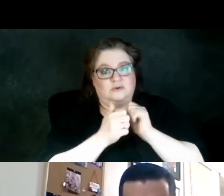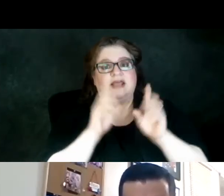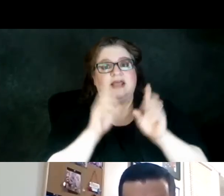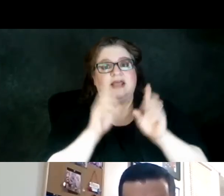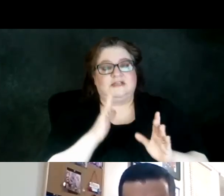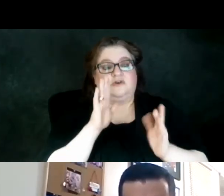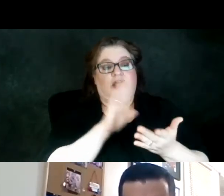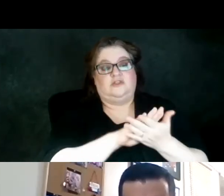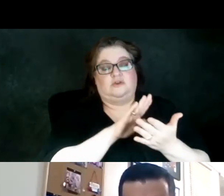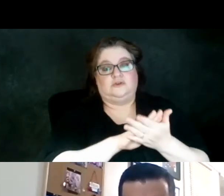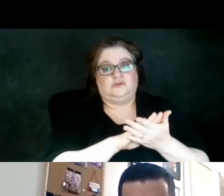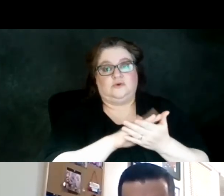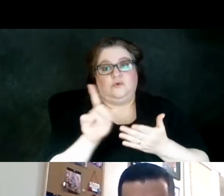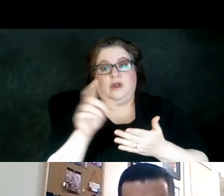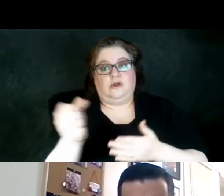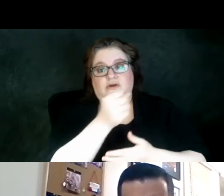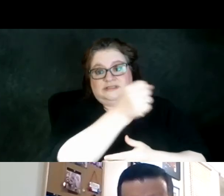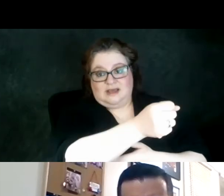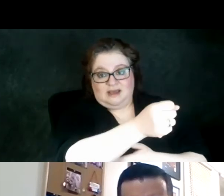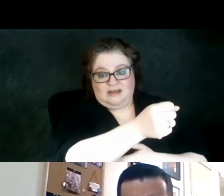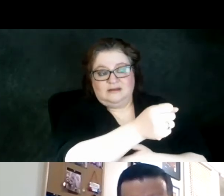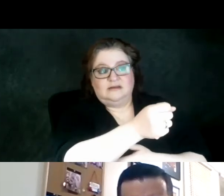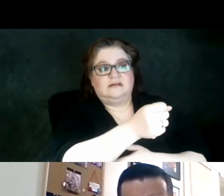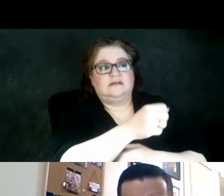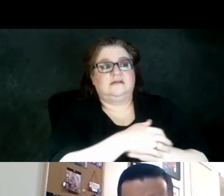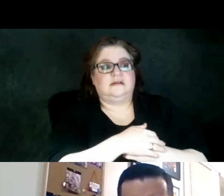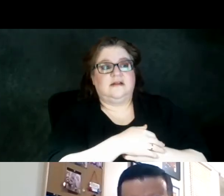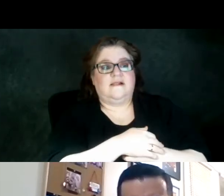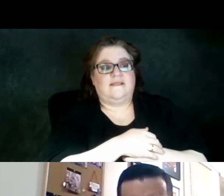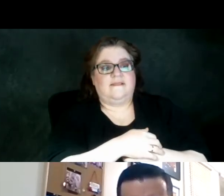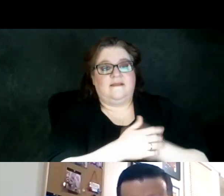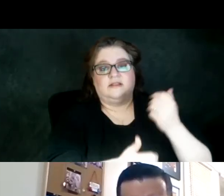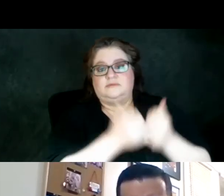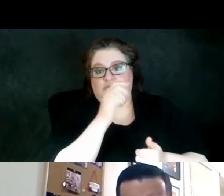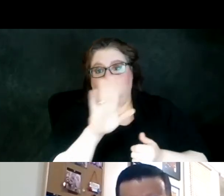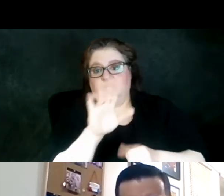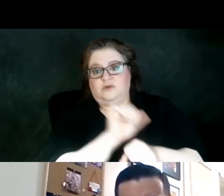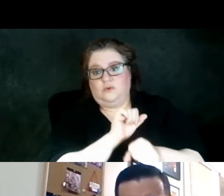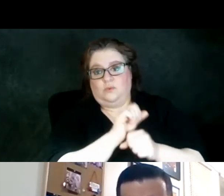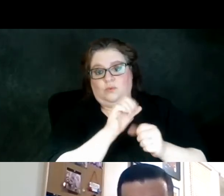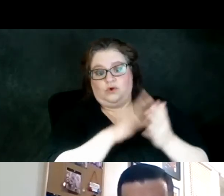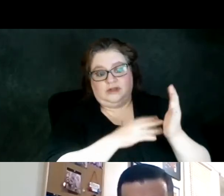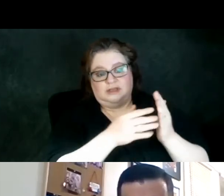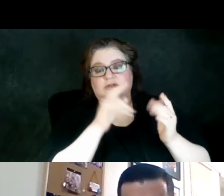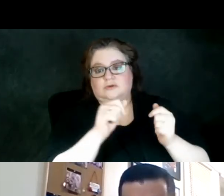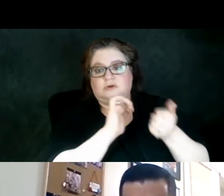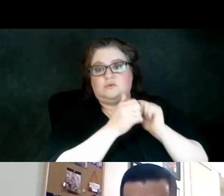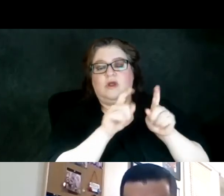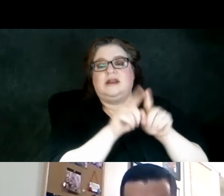at the school where you are assigned the majority of your work schedule. Yes, you can run as a teacher.